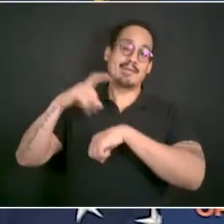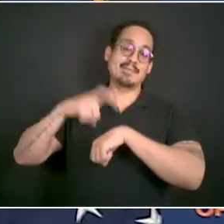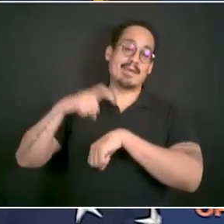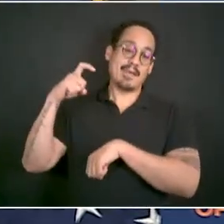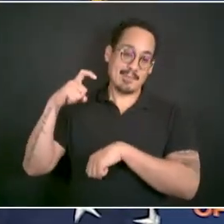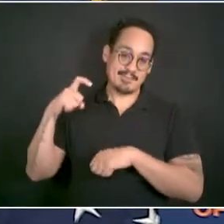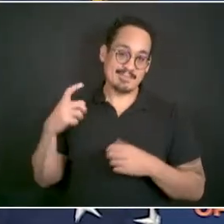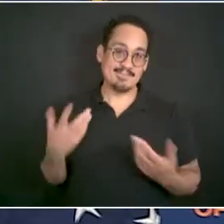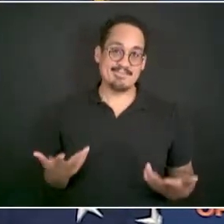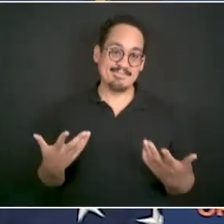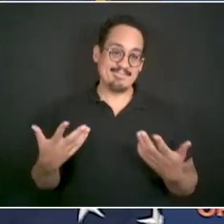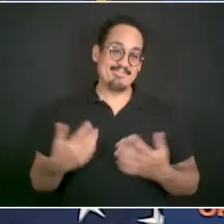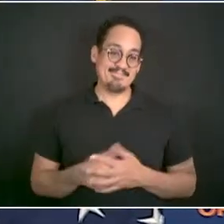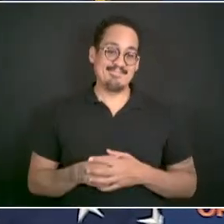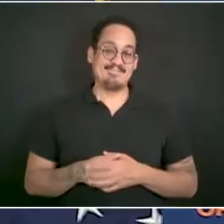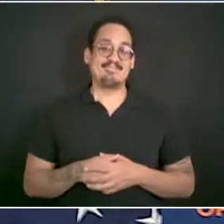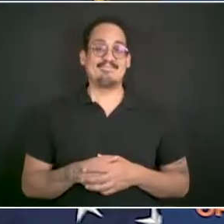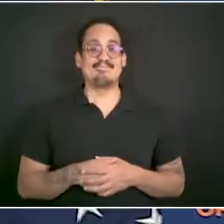Oh, boy.